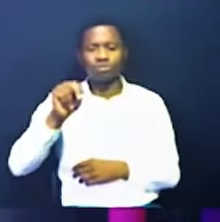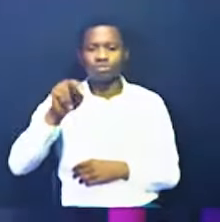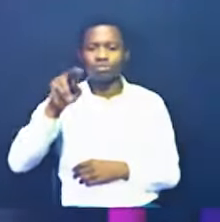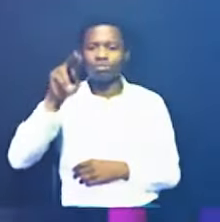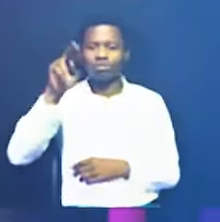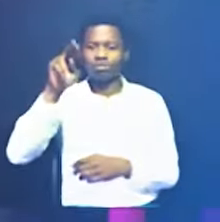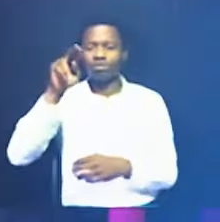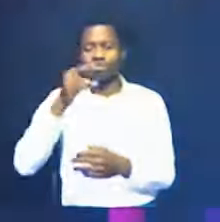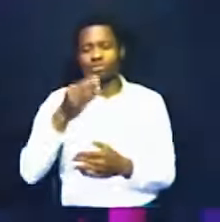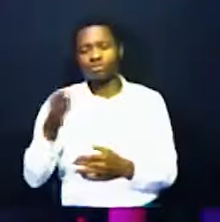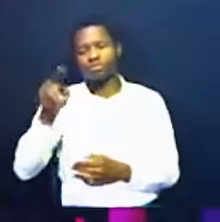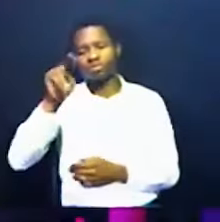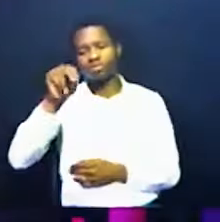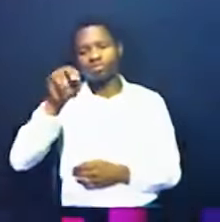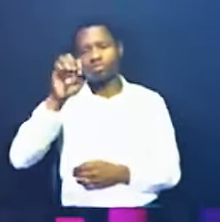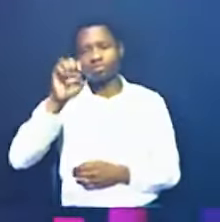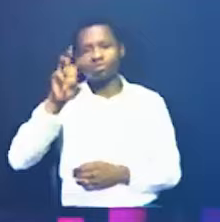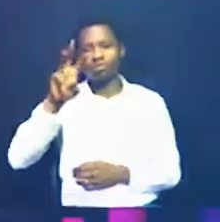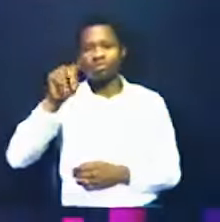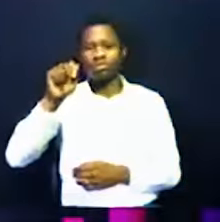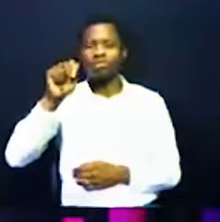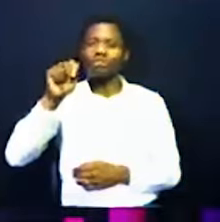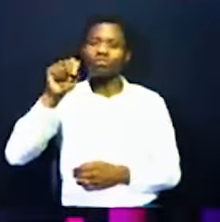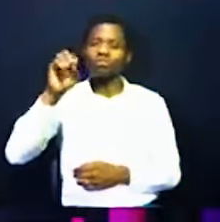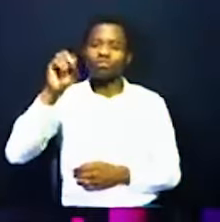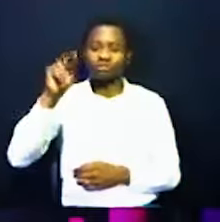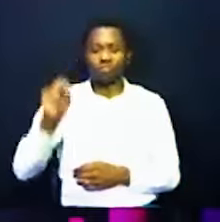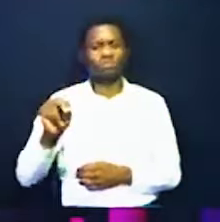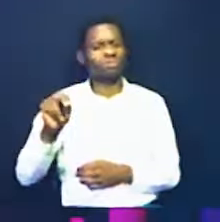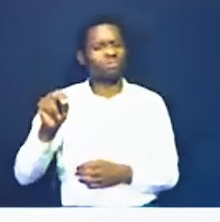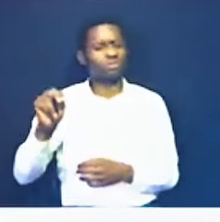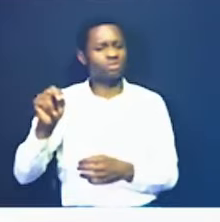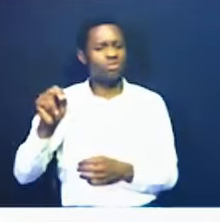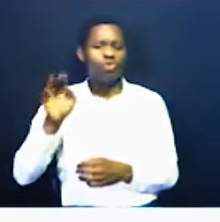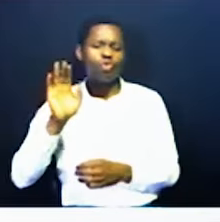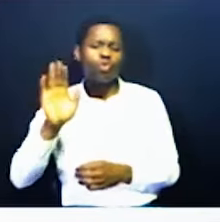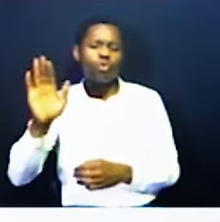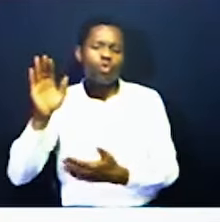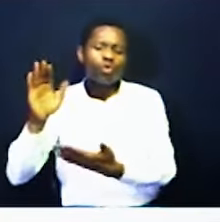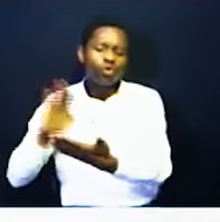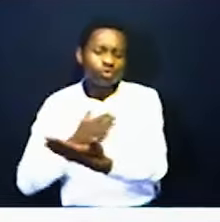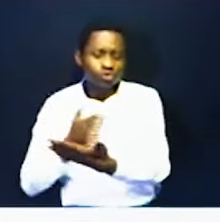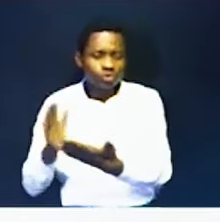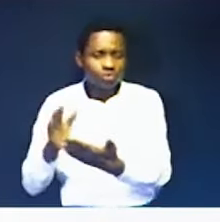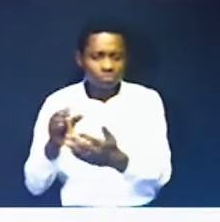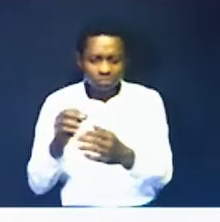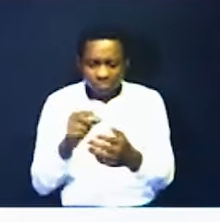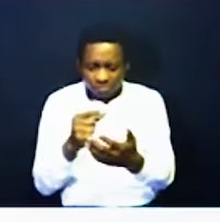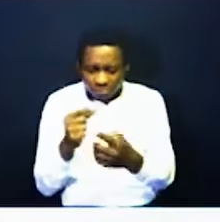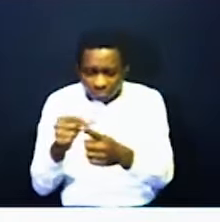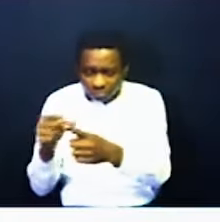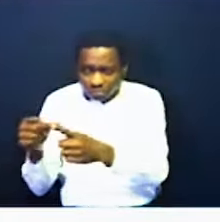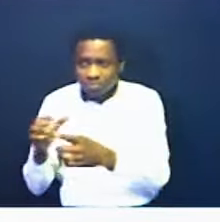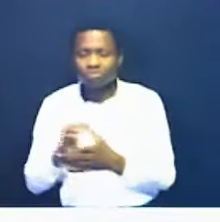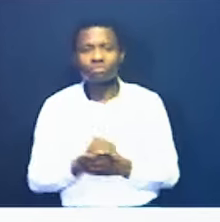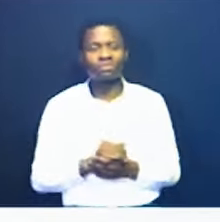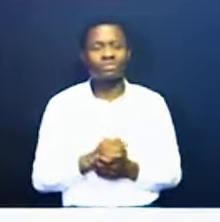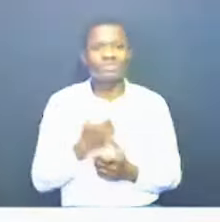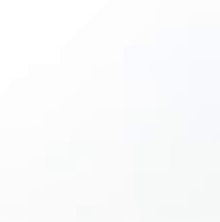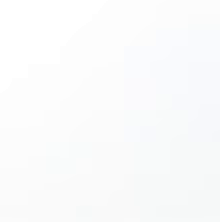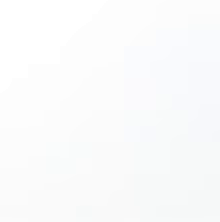and these are the lyrics in the song. Papa bia, your friend John Newton, otu jumbi and otre jumbi na emunsem nie.